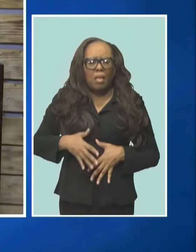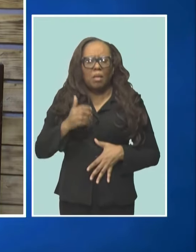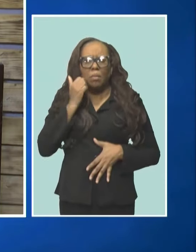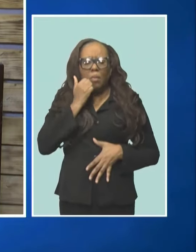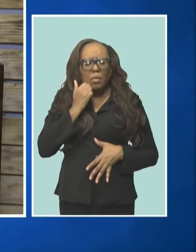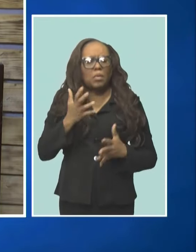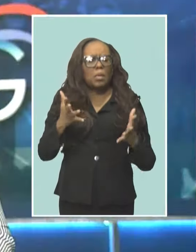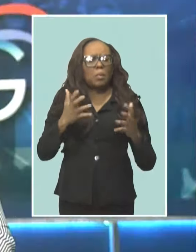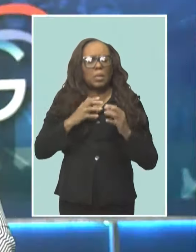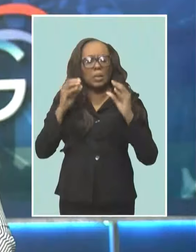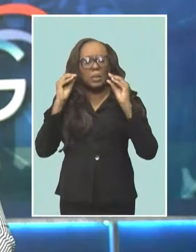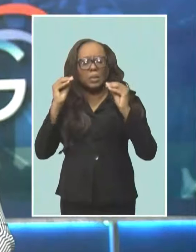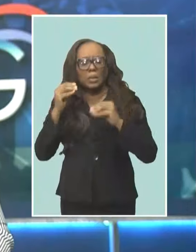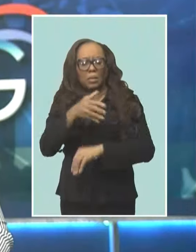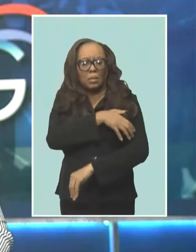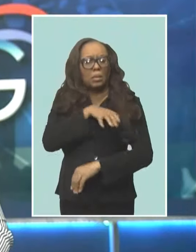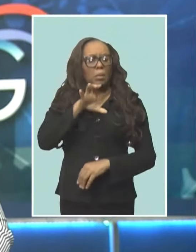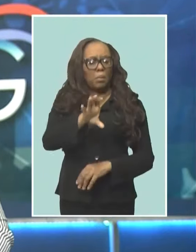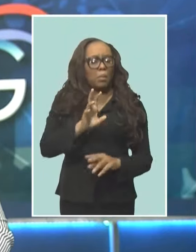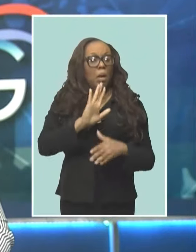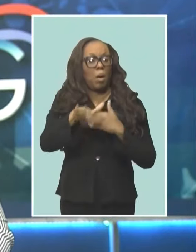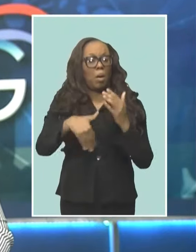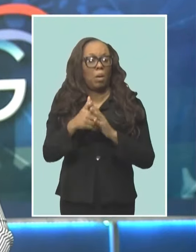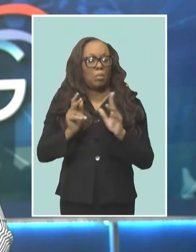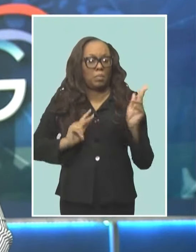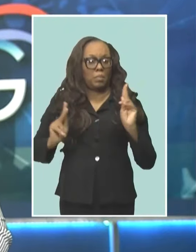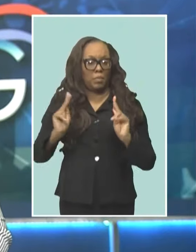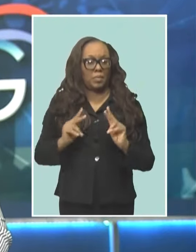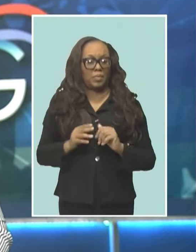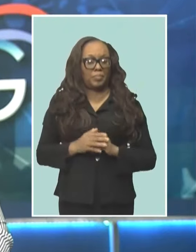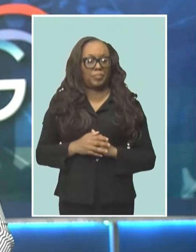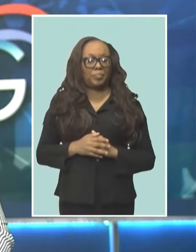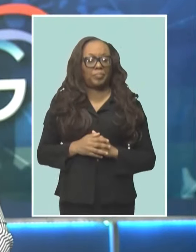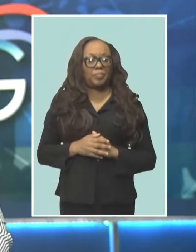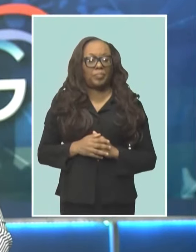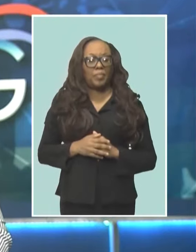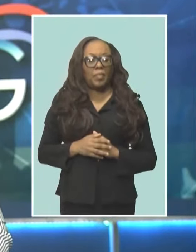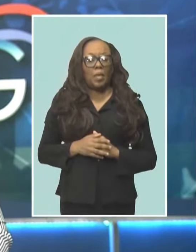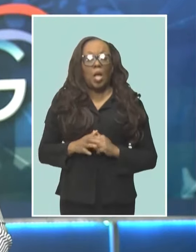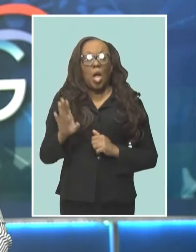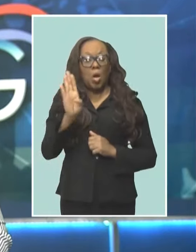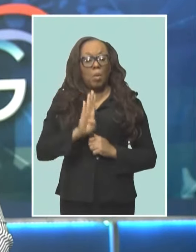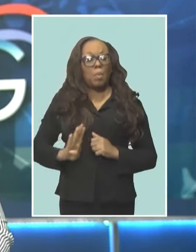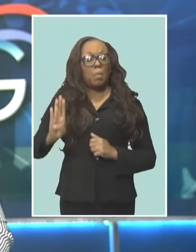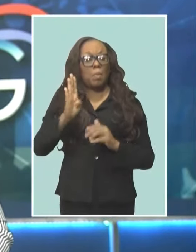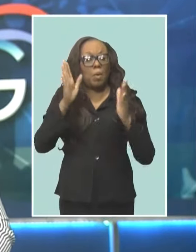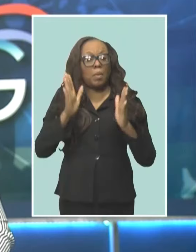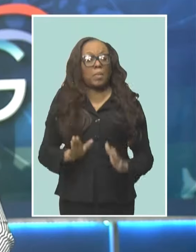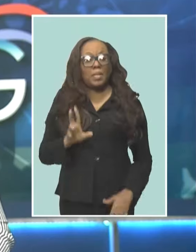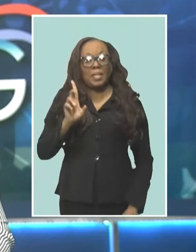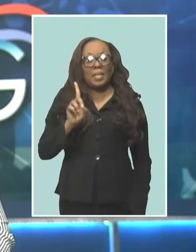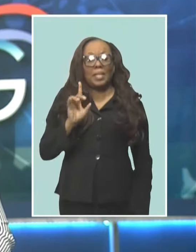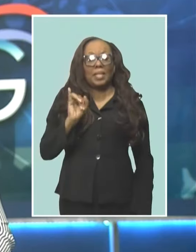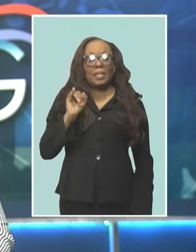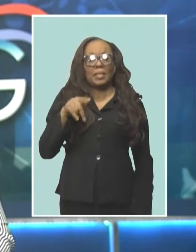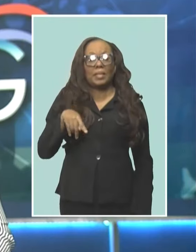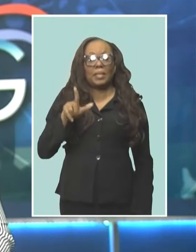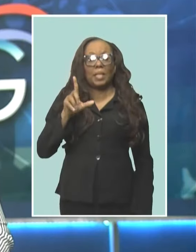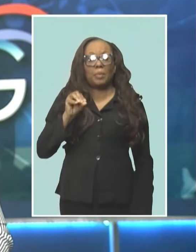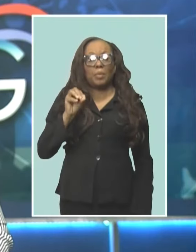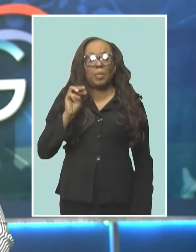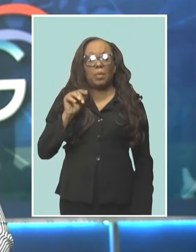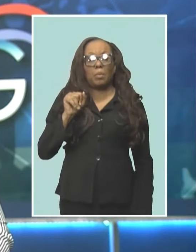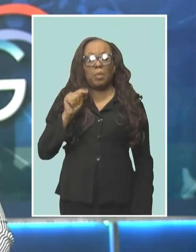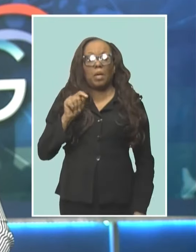educate, and empower. A Barbadian diplomat in Ghana has suggested nurses from Barbados could benefit from health